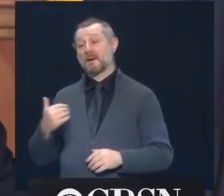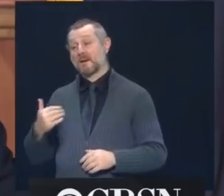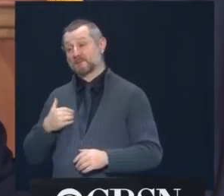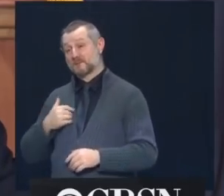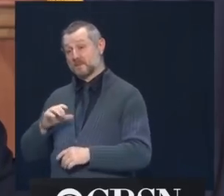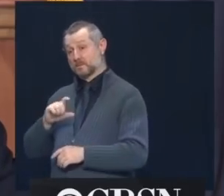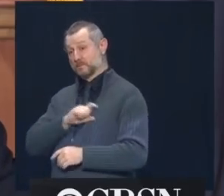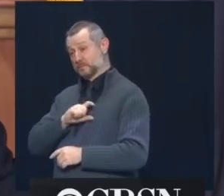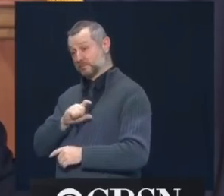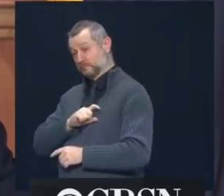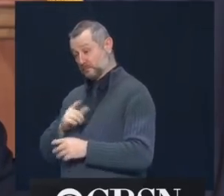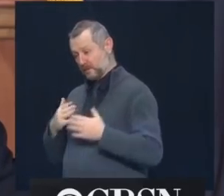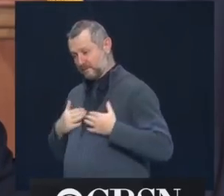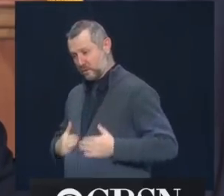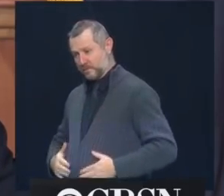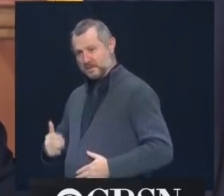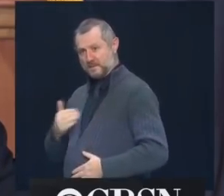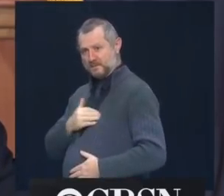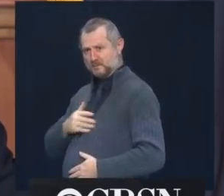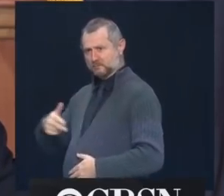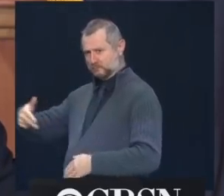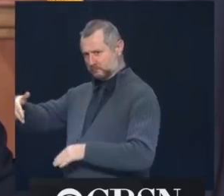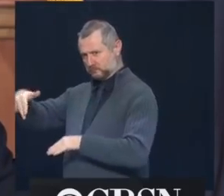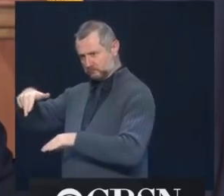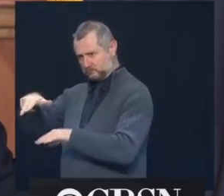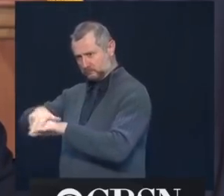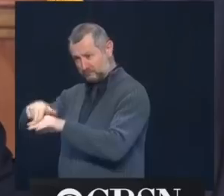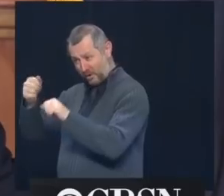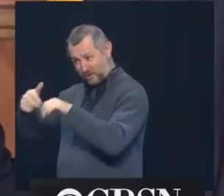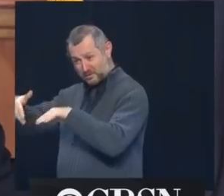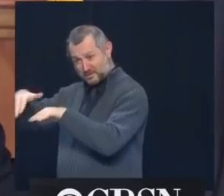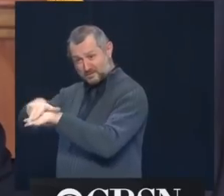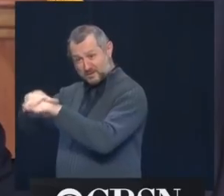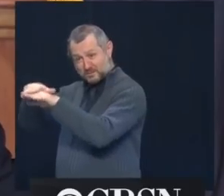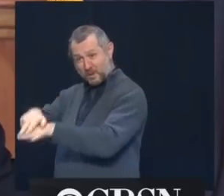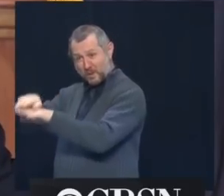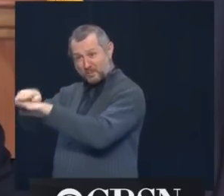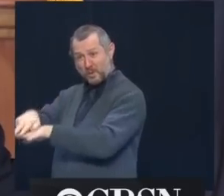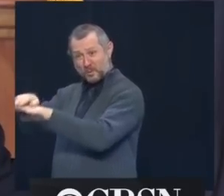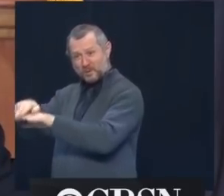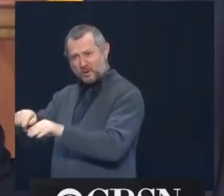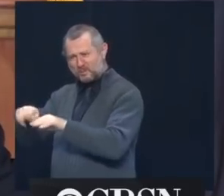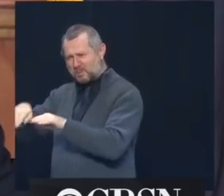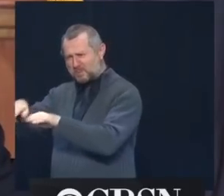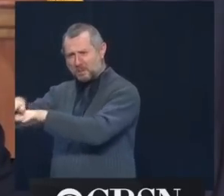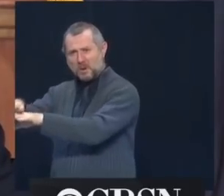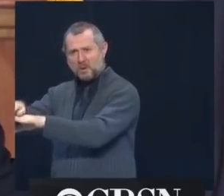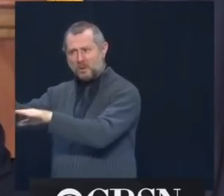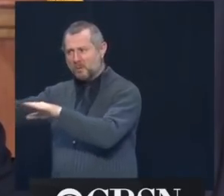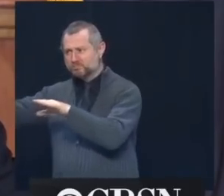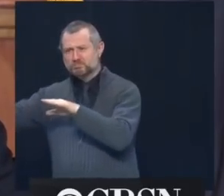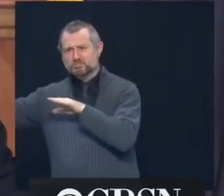enforcement officer on the hood of your car for 100 yards, and he's hospitalized afterwards.